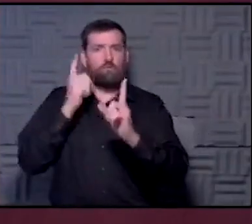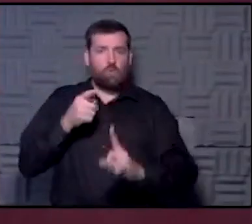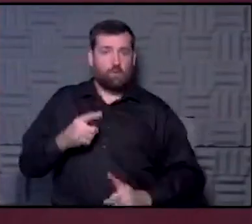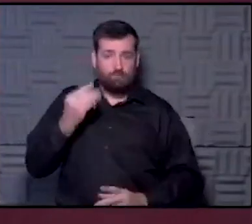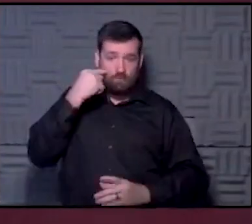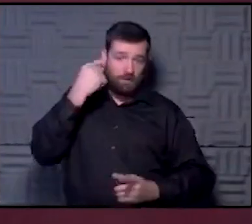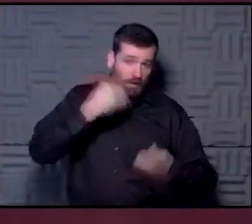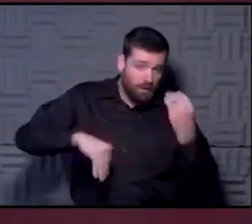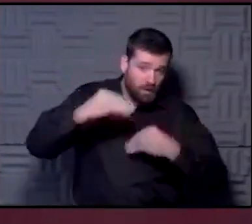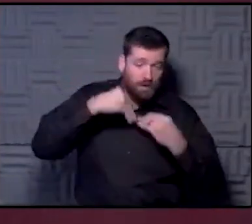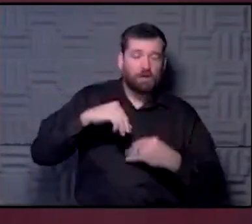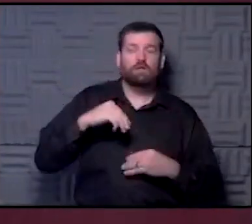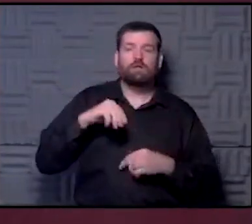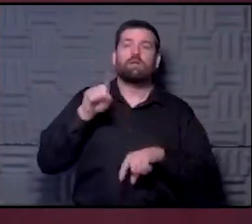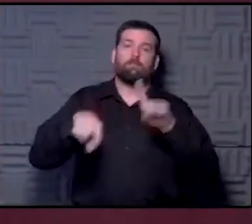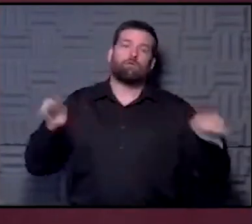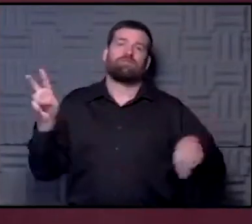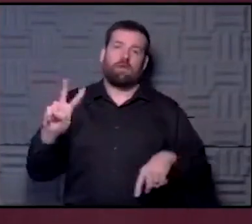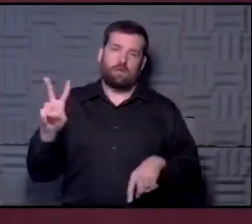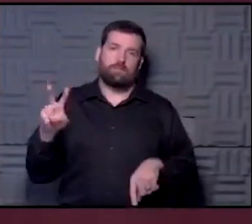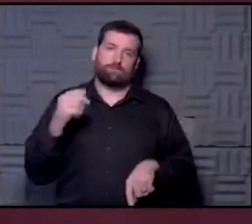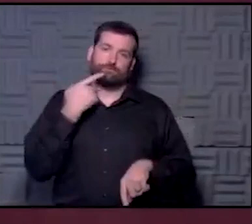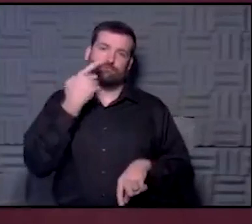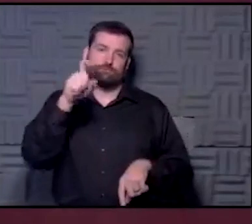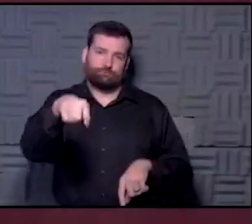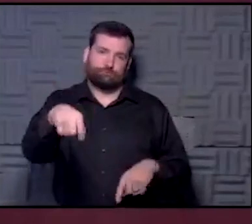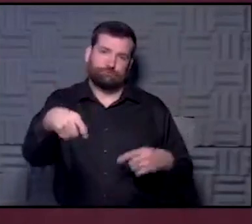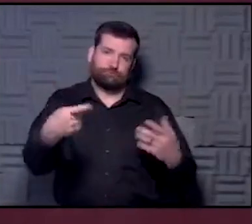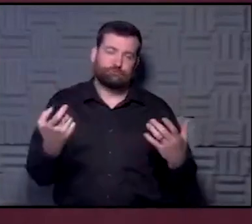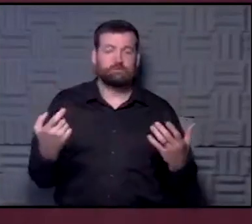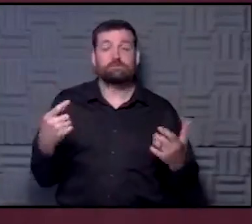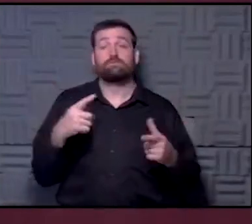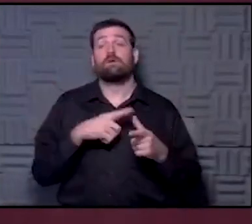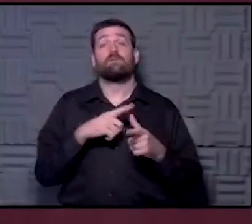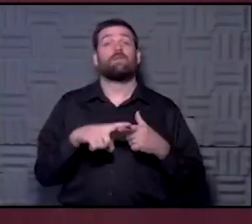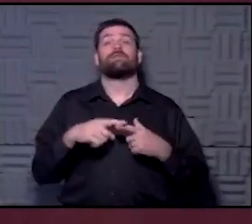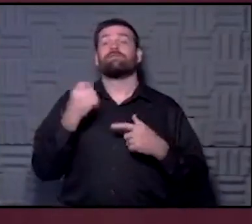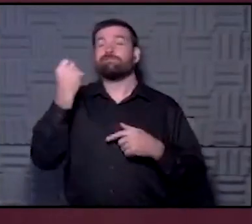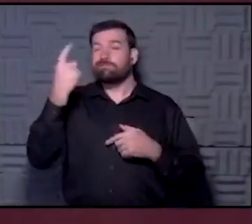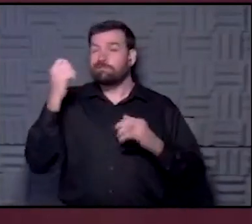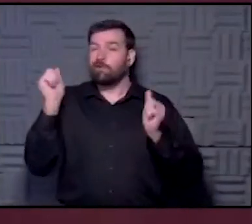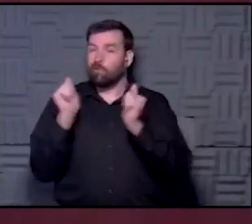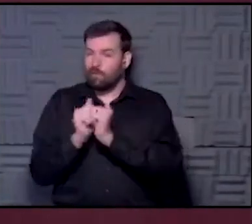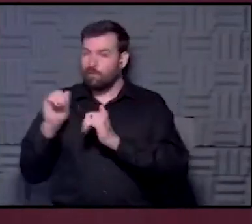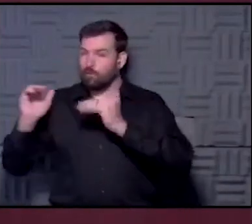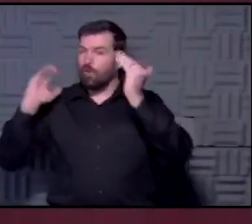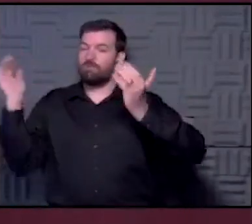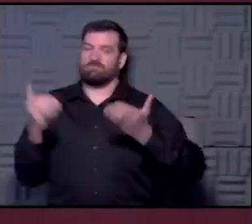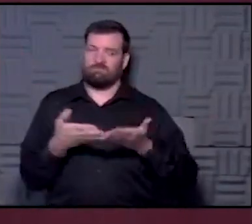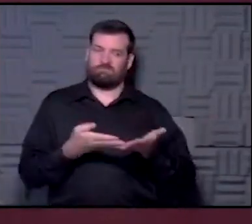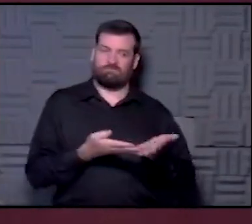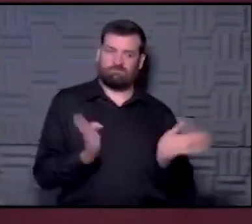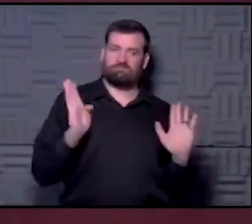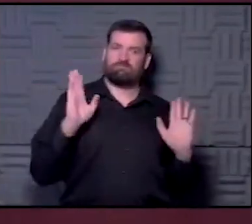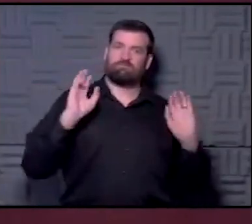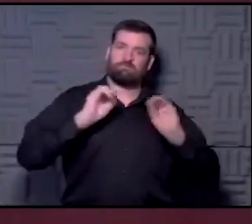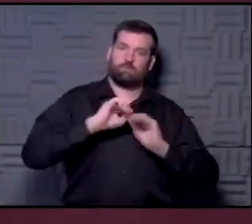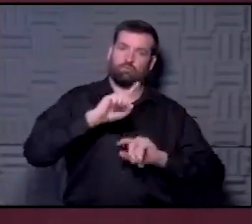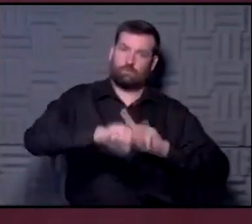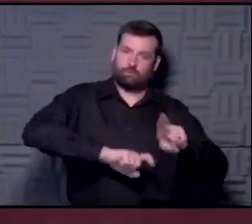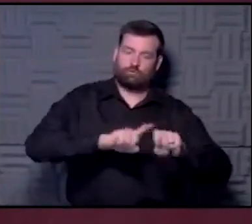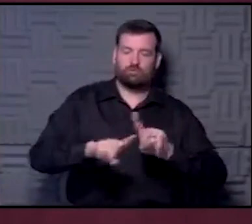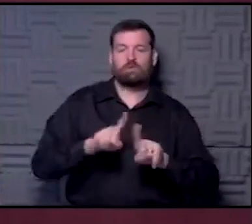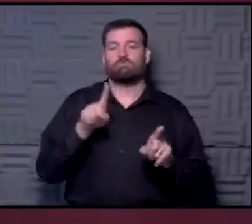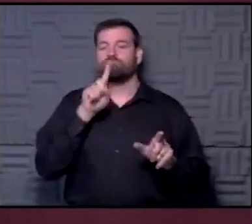a multivitamin definitely has its place. And then maybe from there ensuring, with the adult, I'm kind of broadening your question, but, checking for